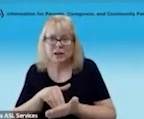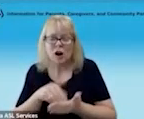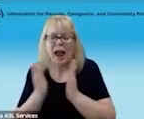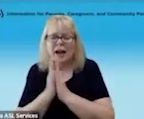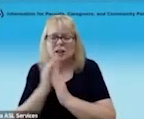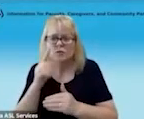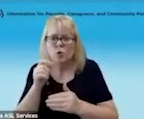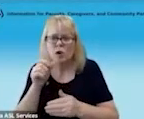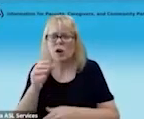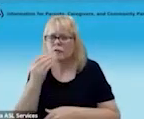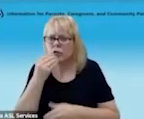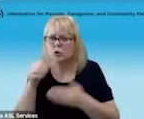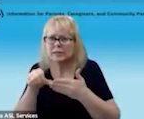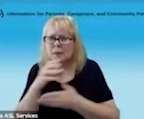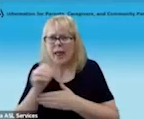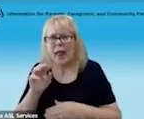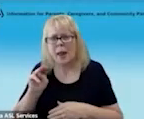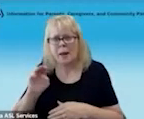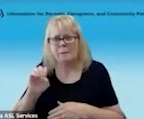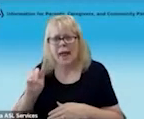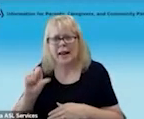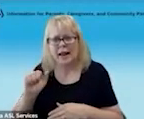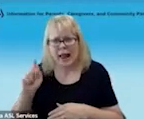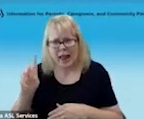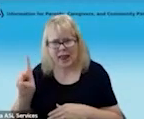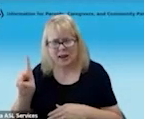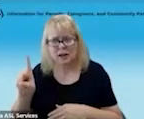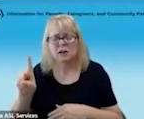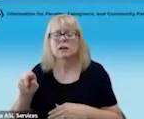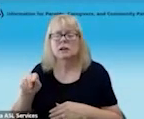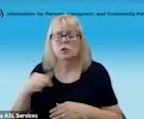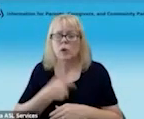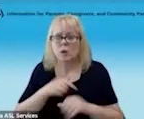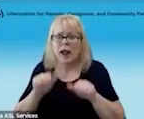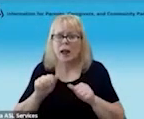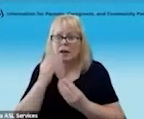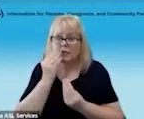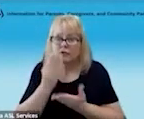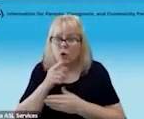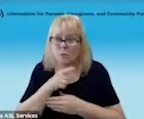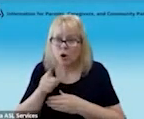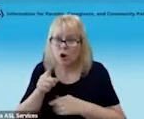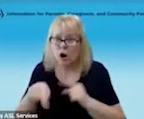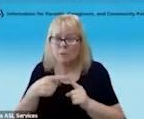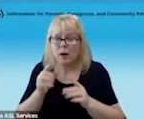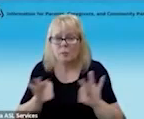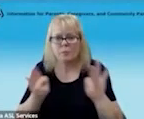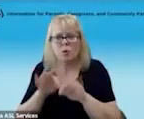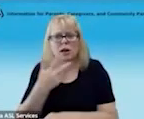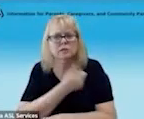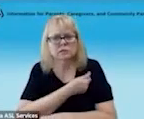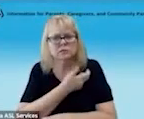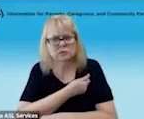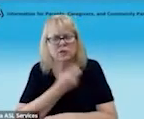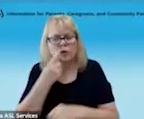story. We had a mother of two children, 2 years old and 5 years old. She came to our center for assistance with applying for food